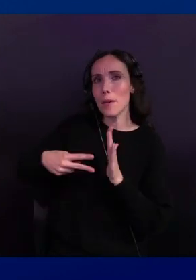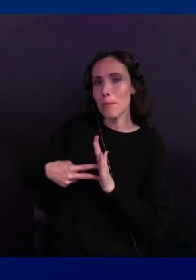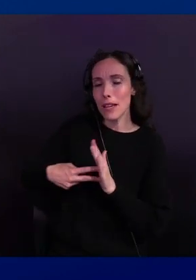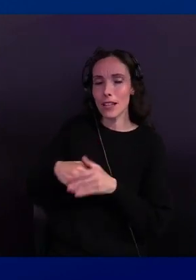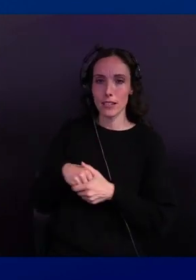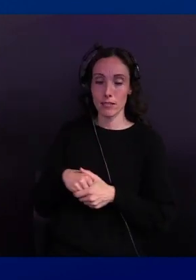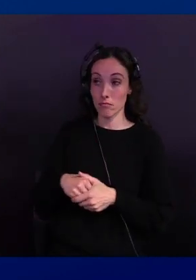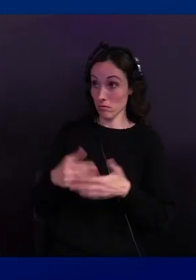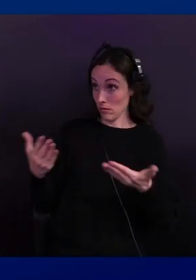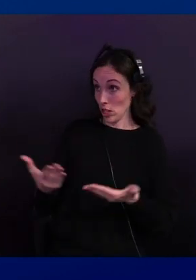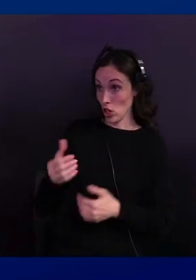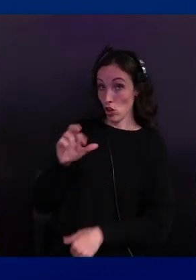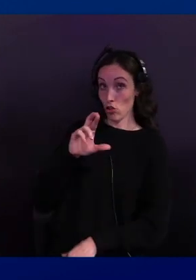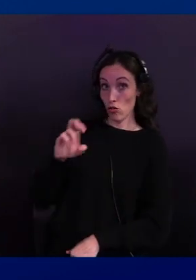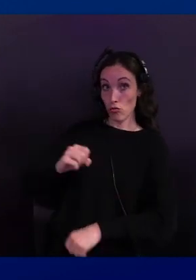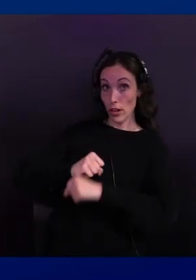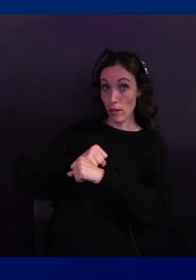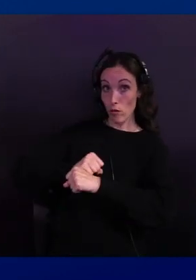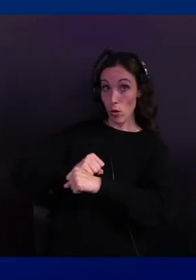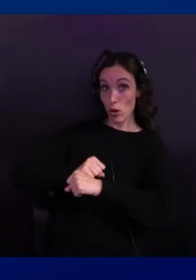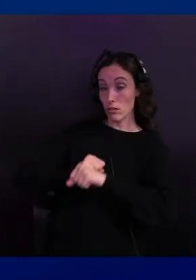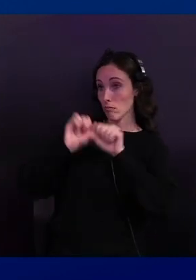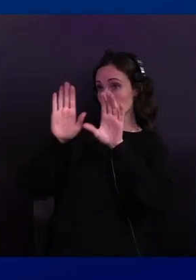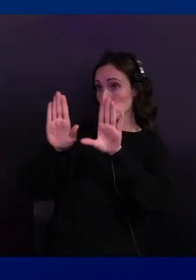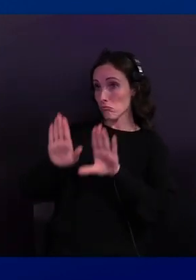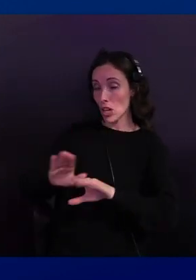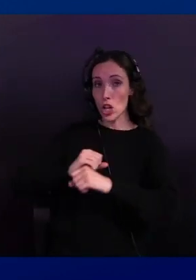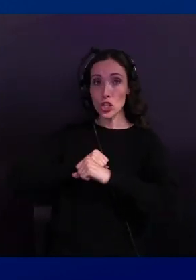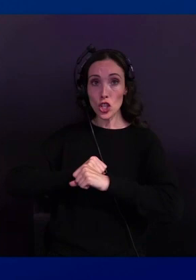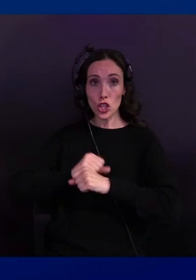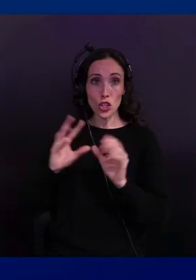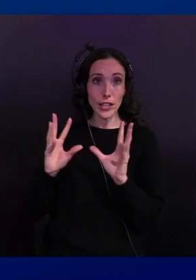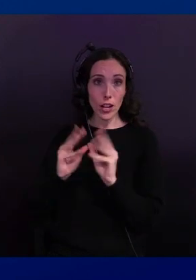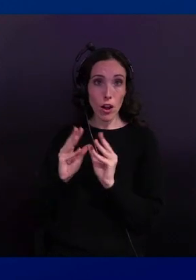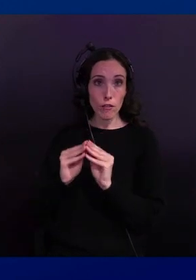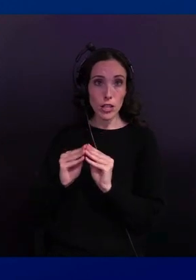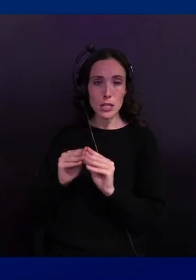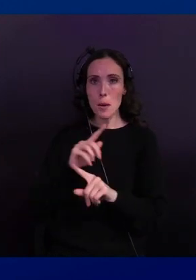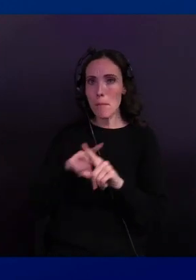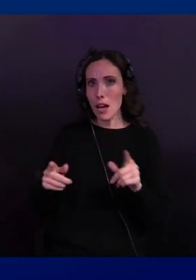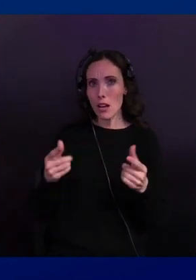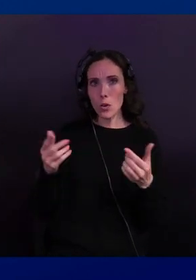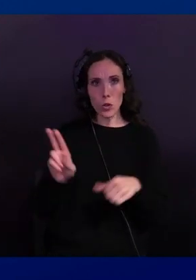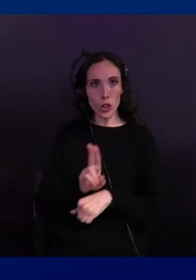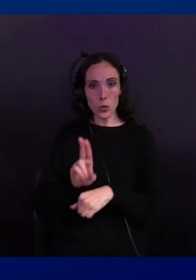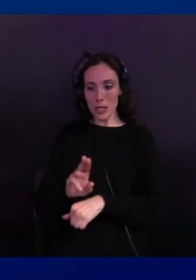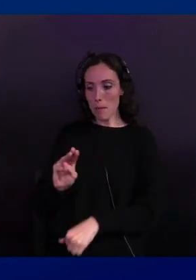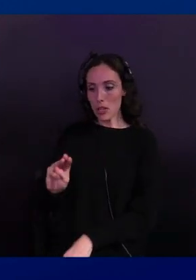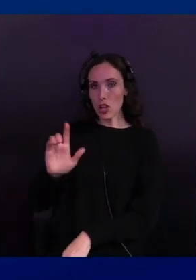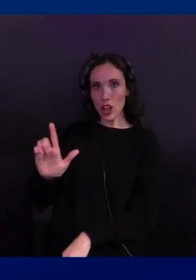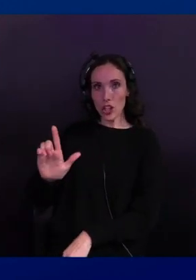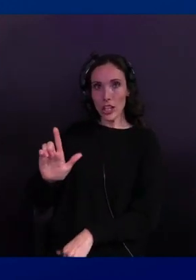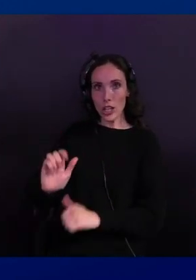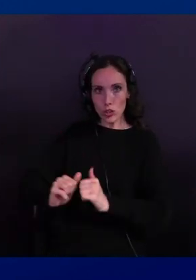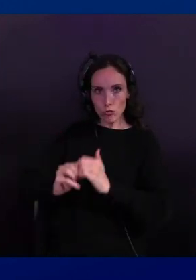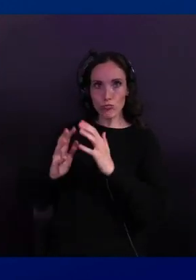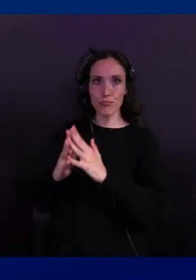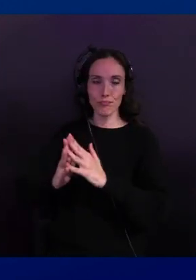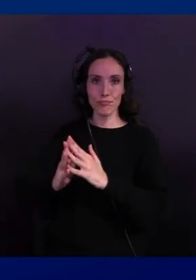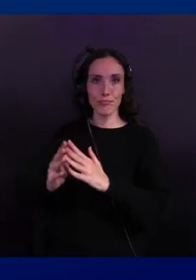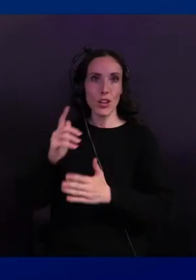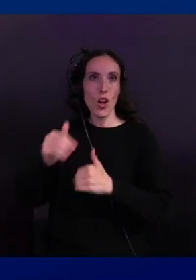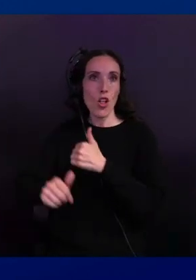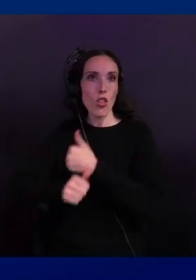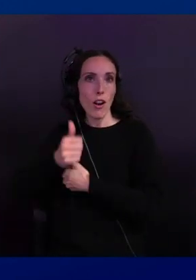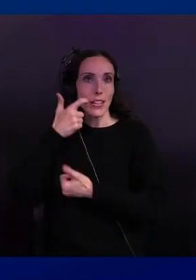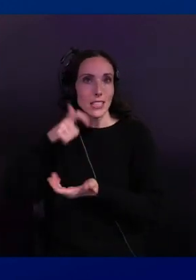mean, we're here at Inforce, our awesome security conference, but here we're using machine learning to build threat detection models. Right.